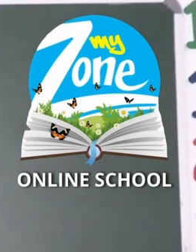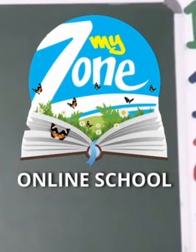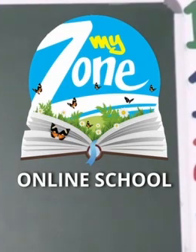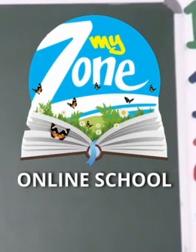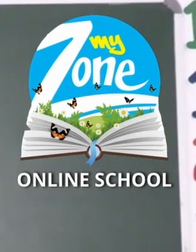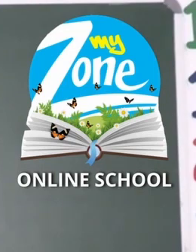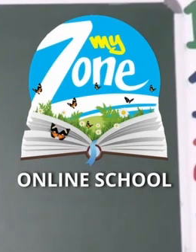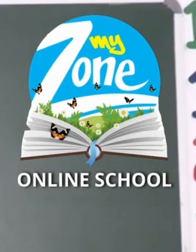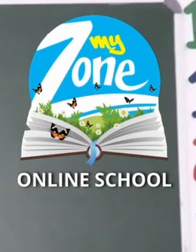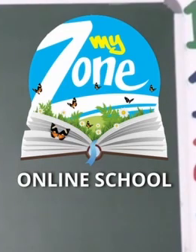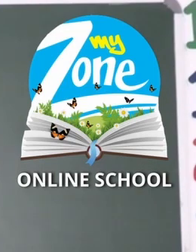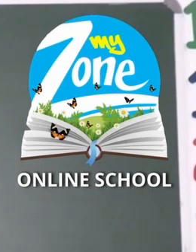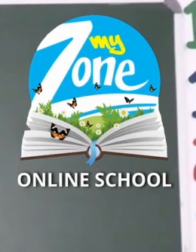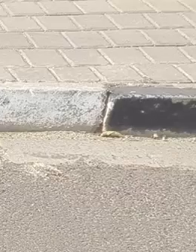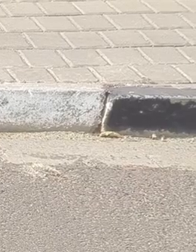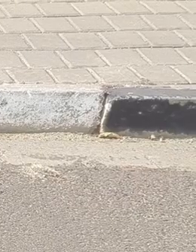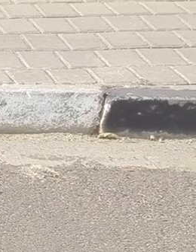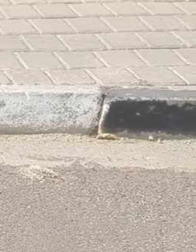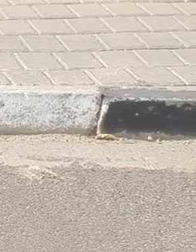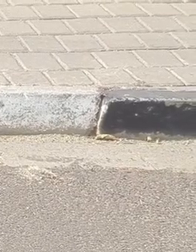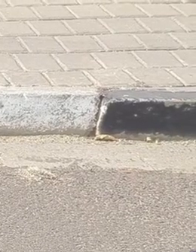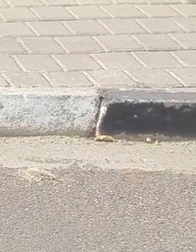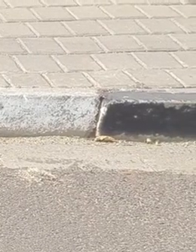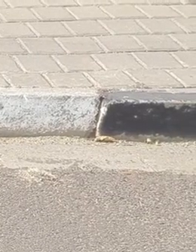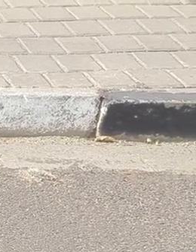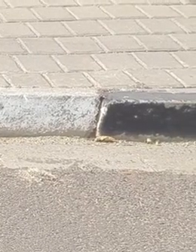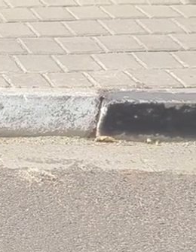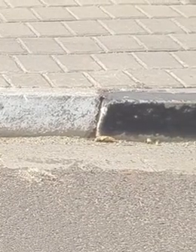time. Bye-bye.